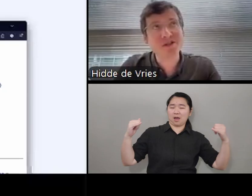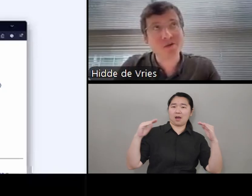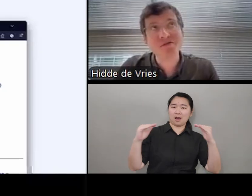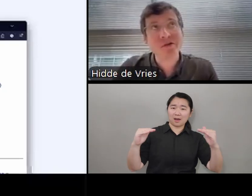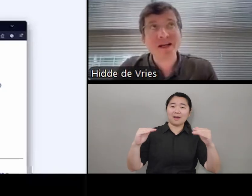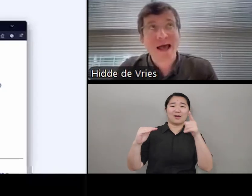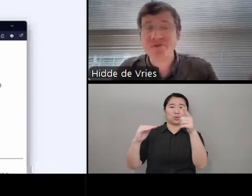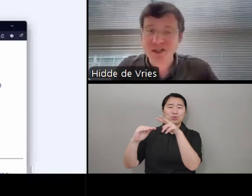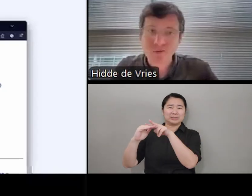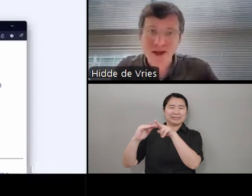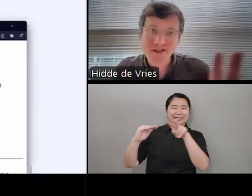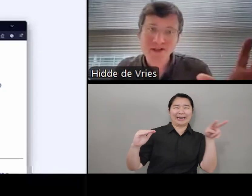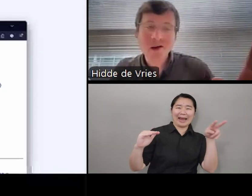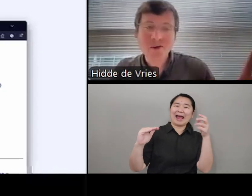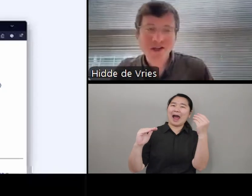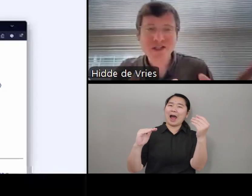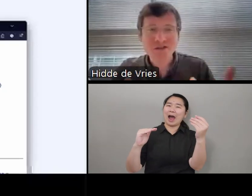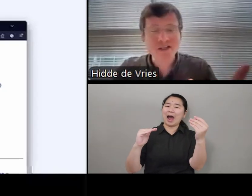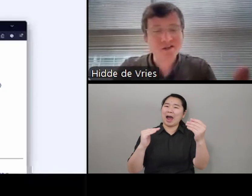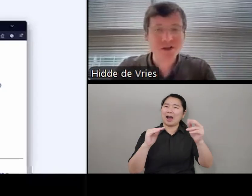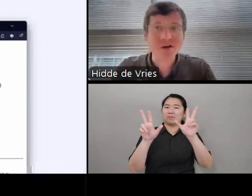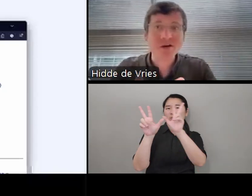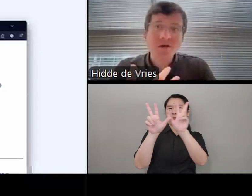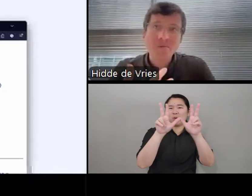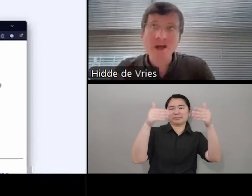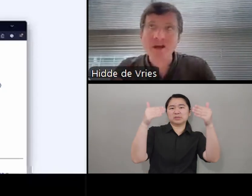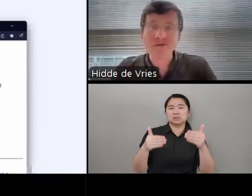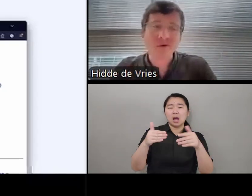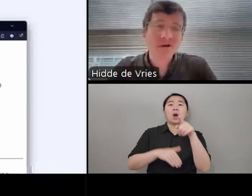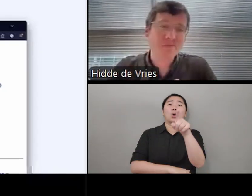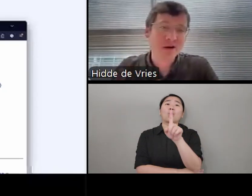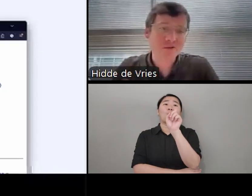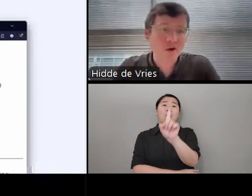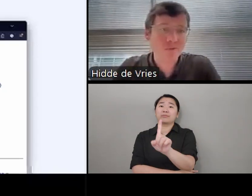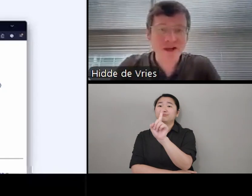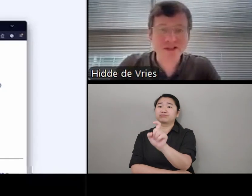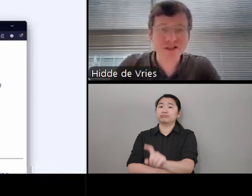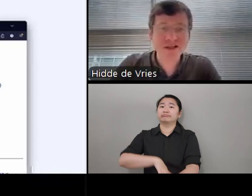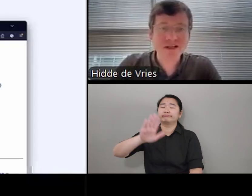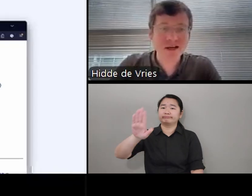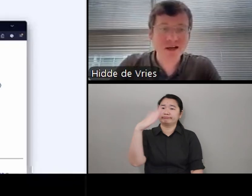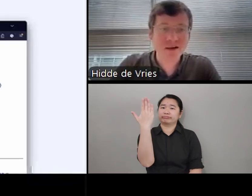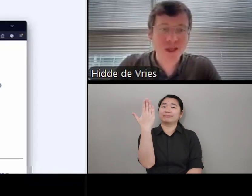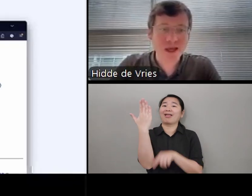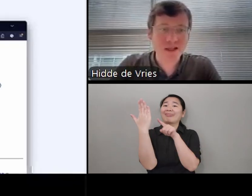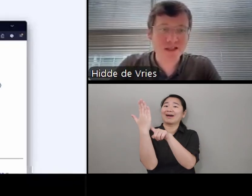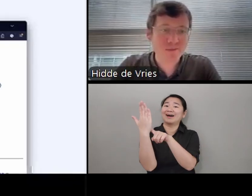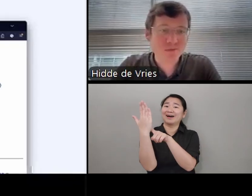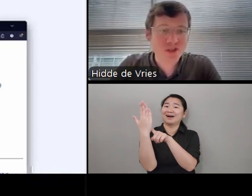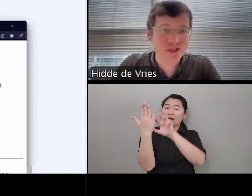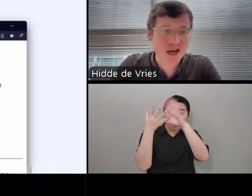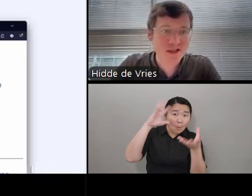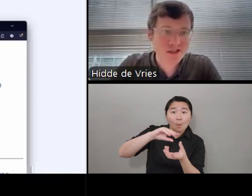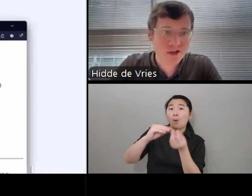that you don't have to look at every single page, but you can still say something meaningful about a whole page. And the